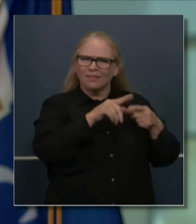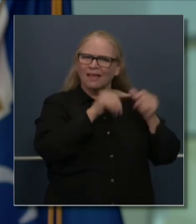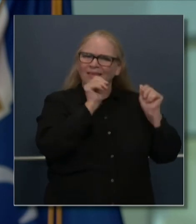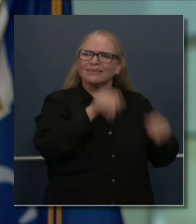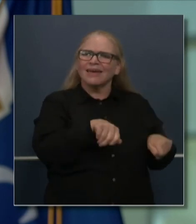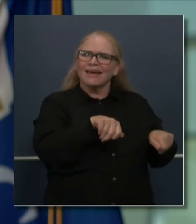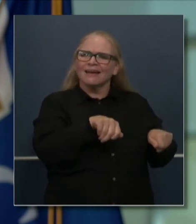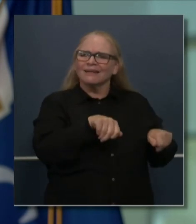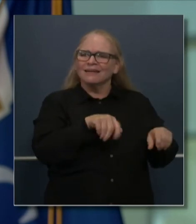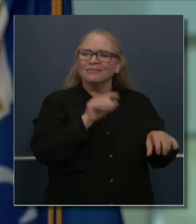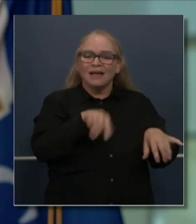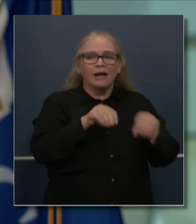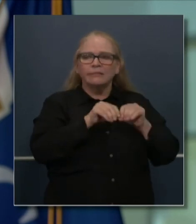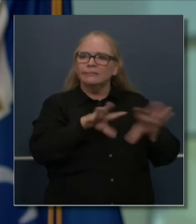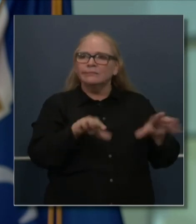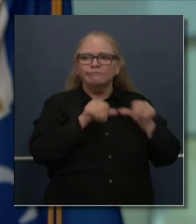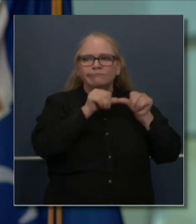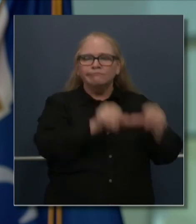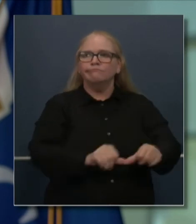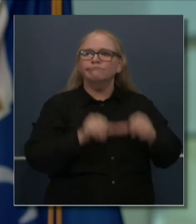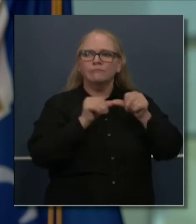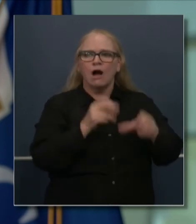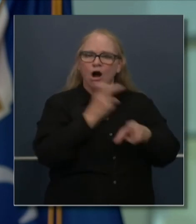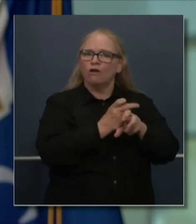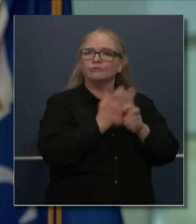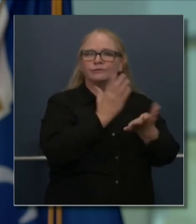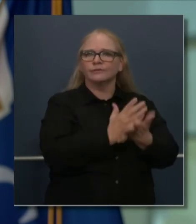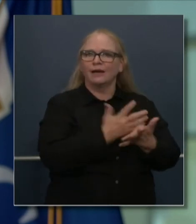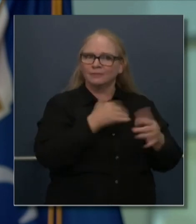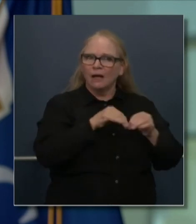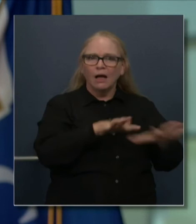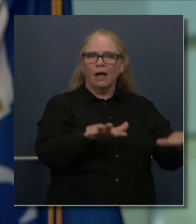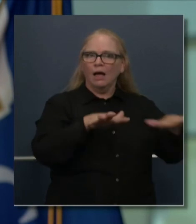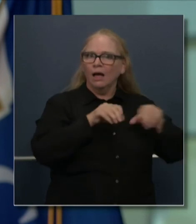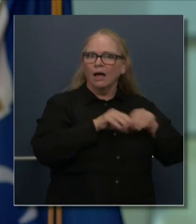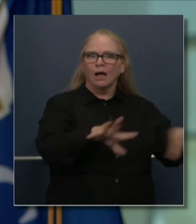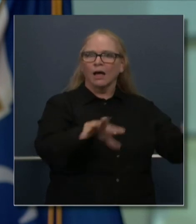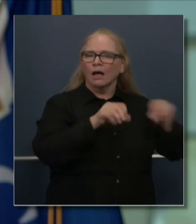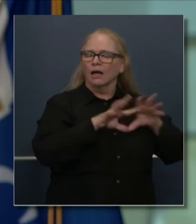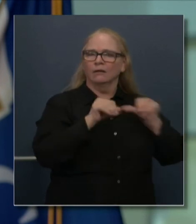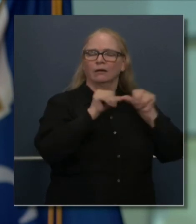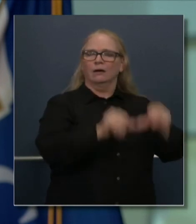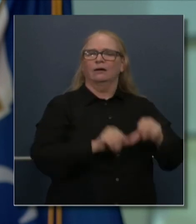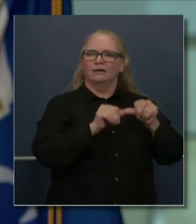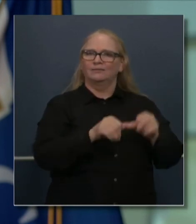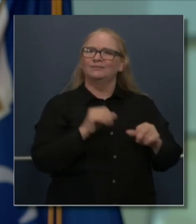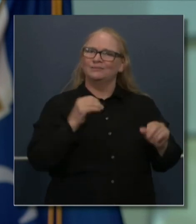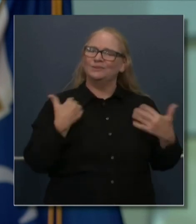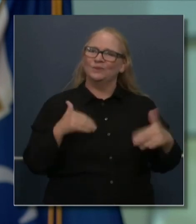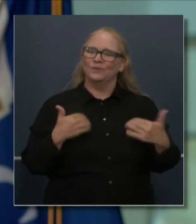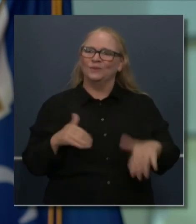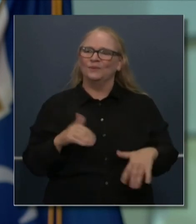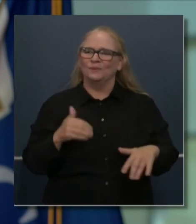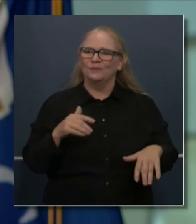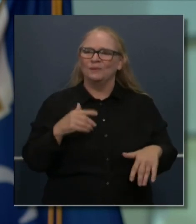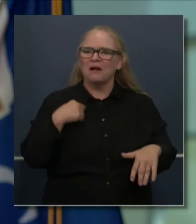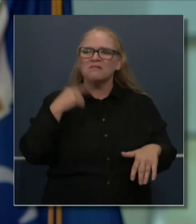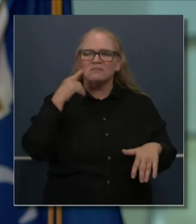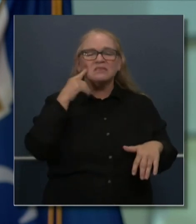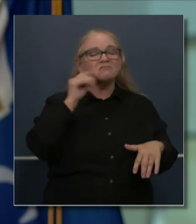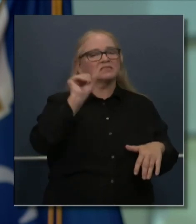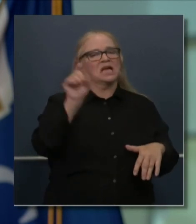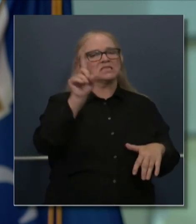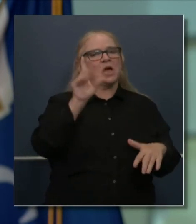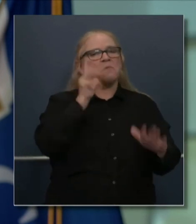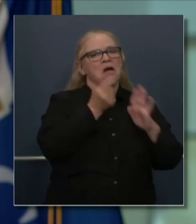very, very challenging for all of us, not only in this state, but across the country. But San Diego, we anticipate come off tomorrow based upon our